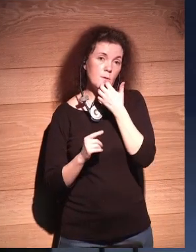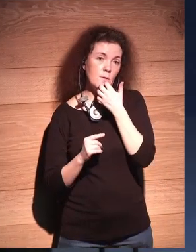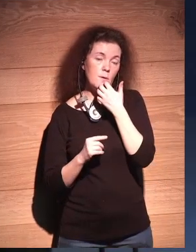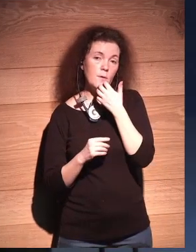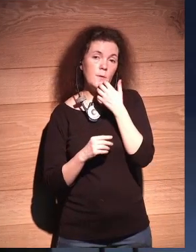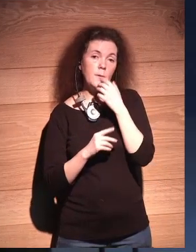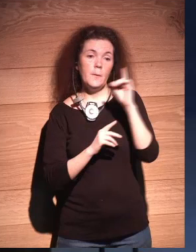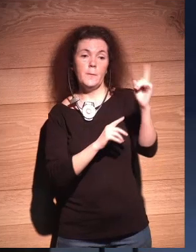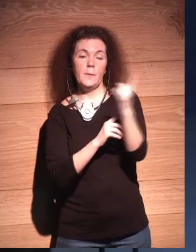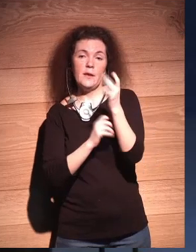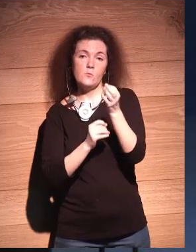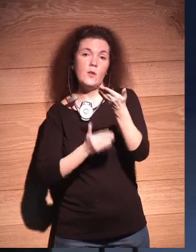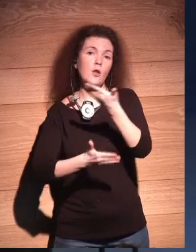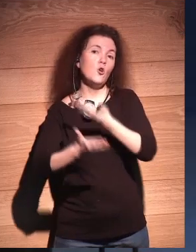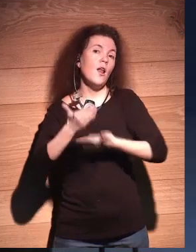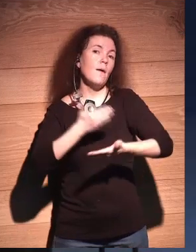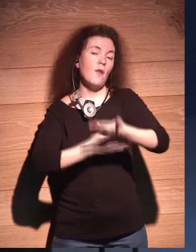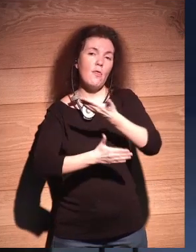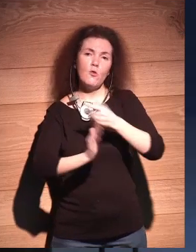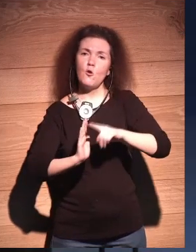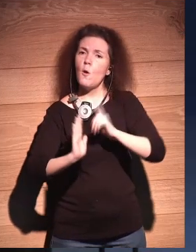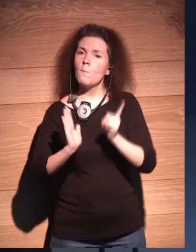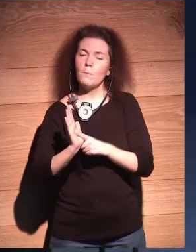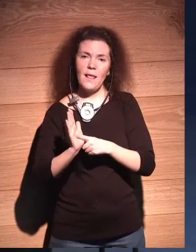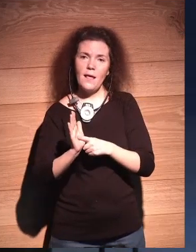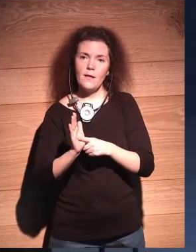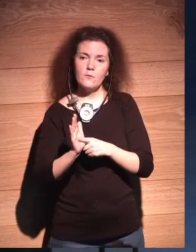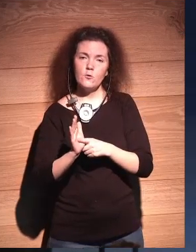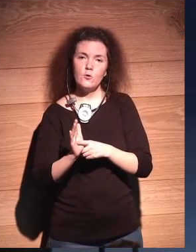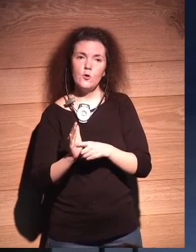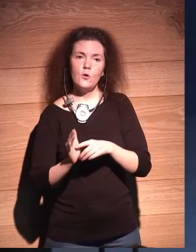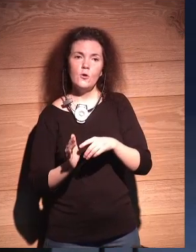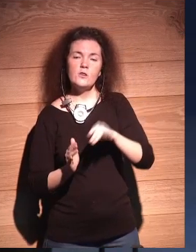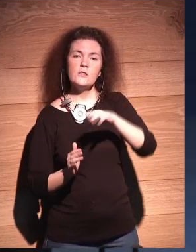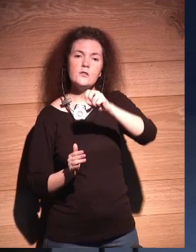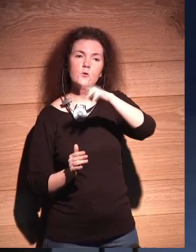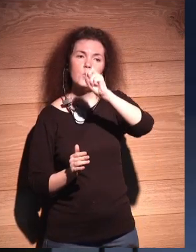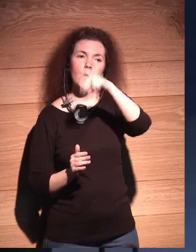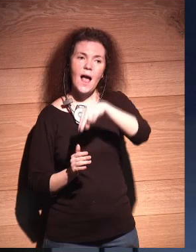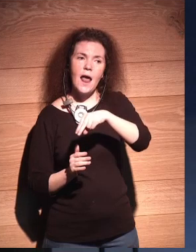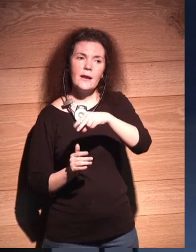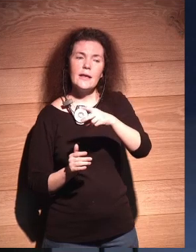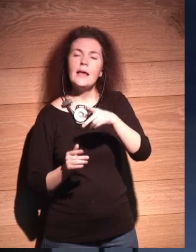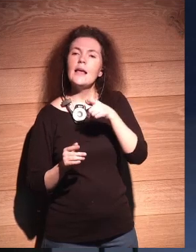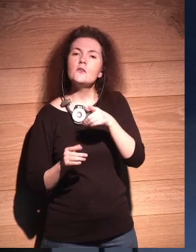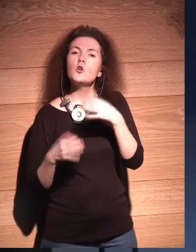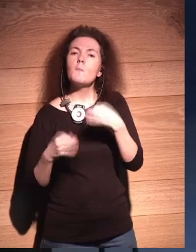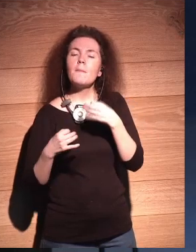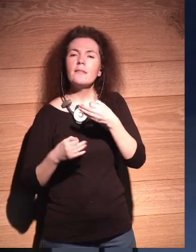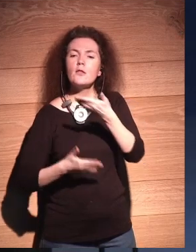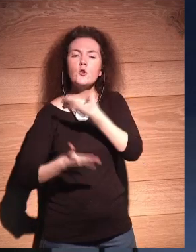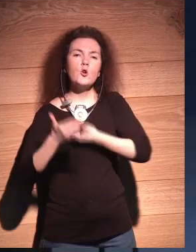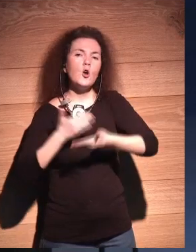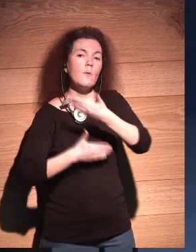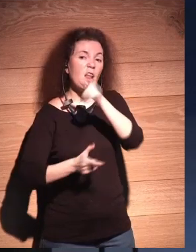collaborator Shen Wang. That it's very unusual. I don't usually collaborate with people. I'm not. That's not in